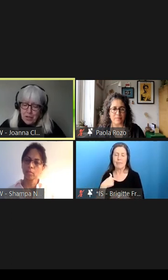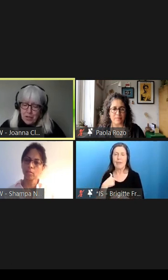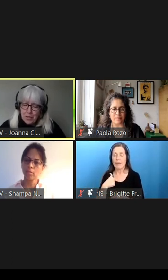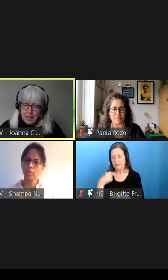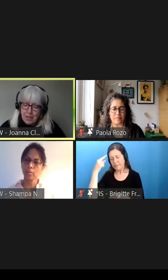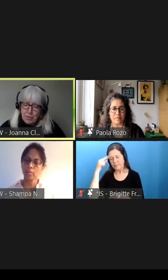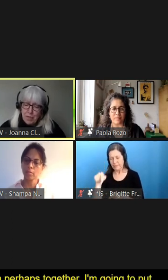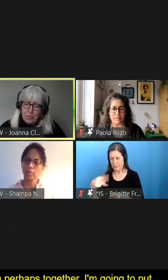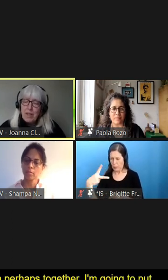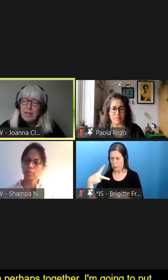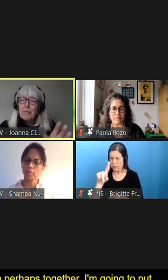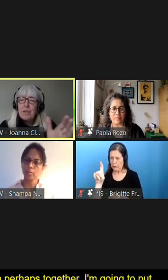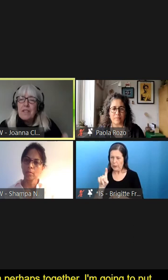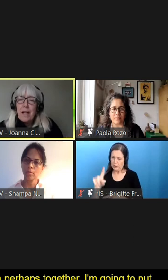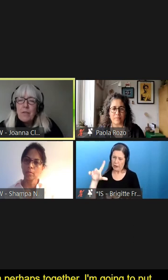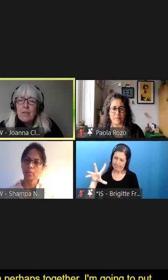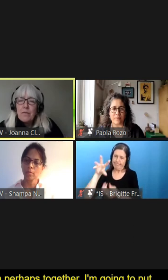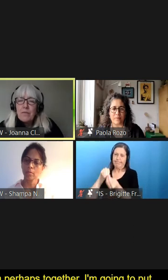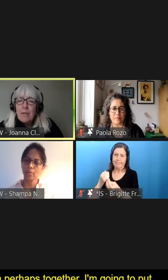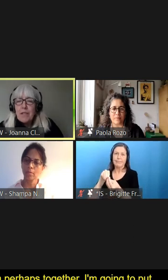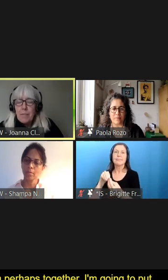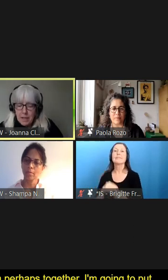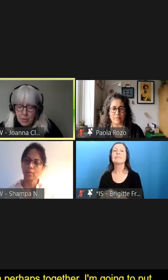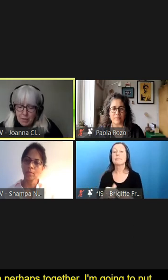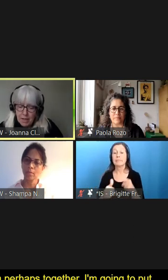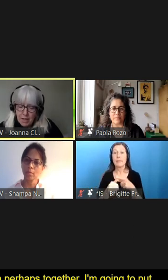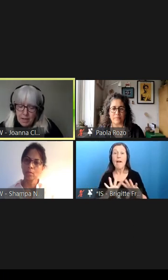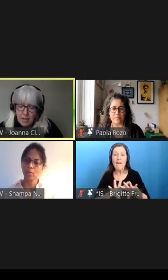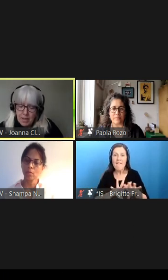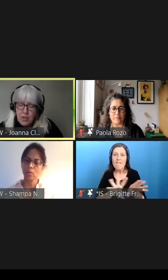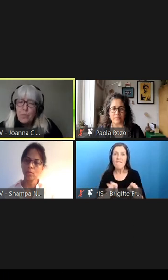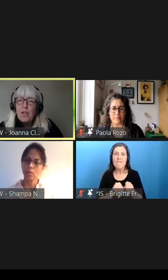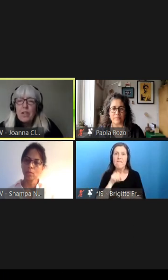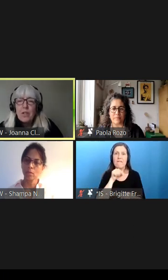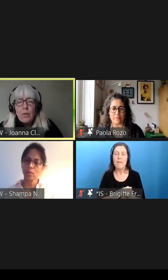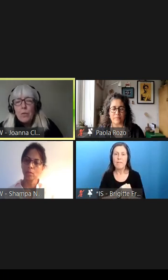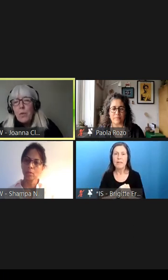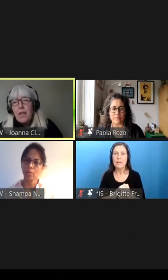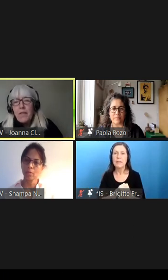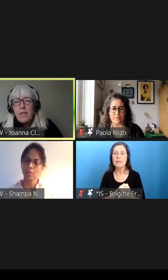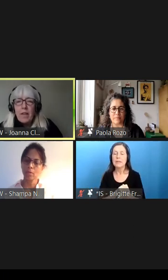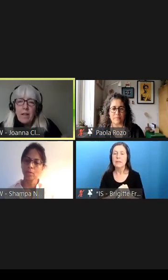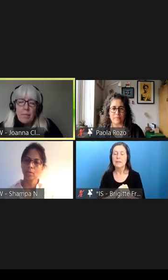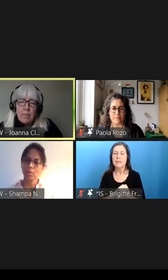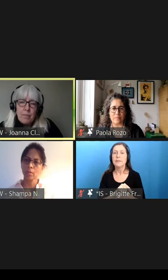of questions together. One is about families being quite reluctant to work